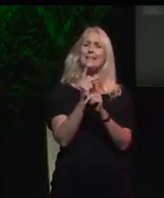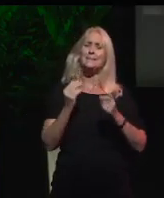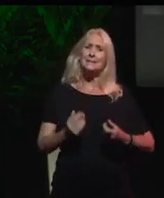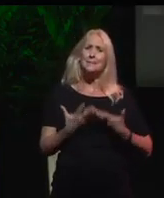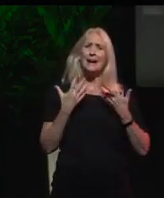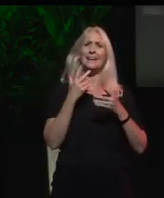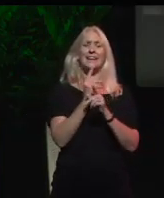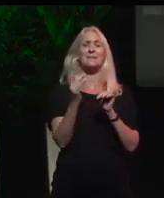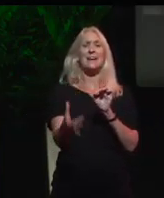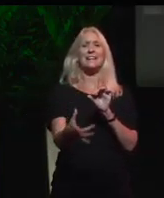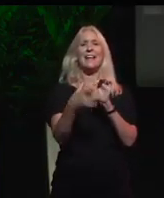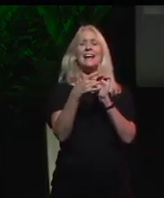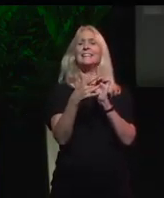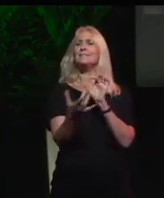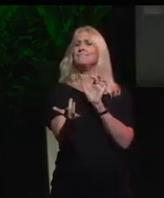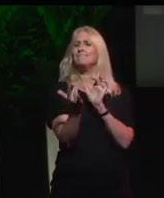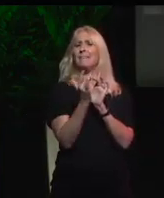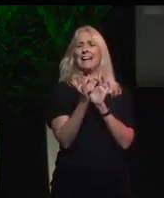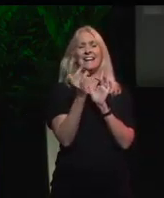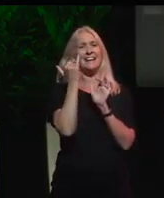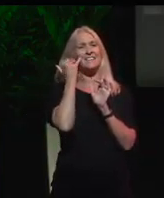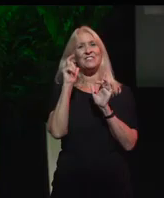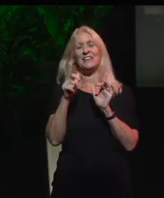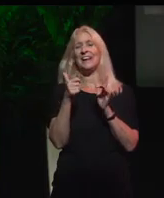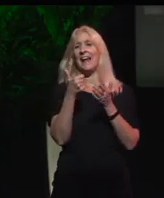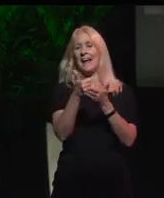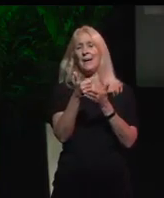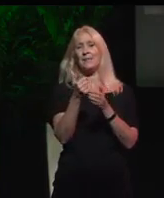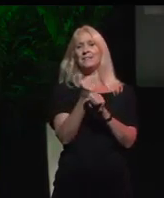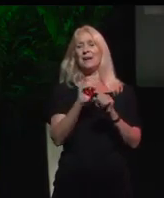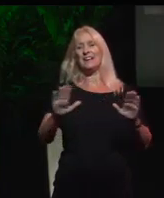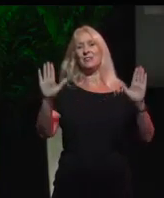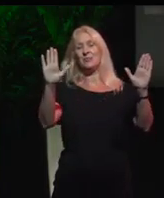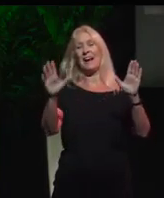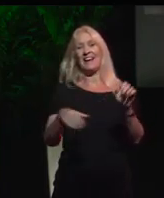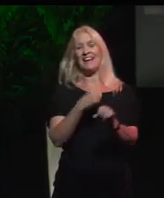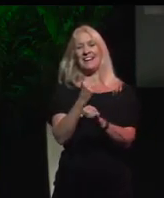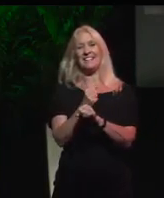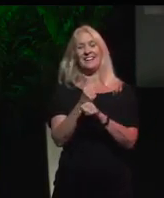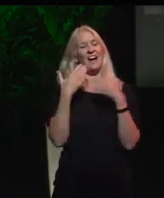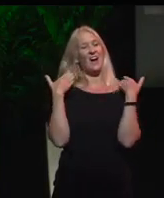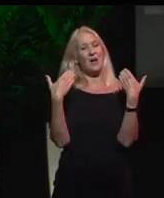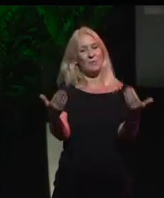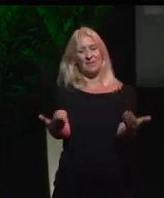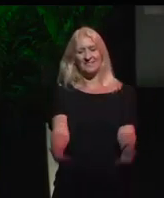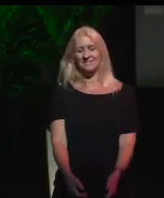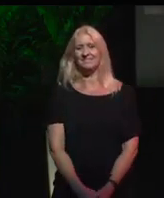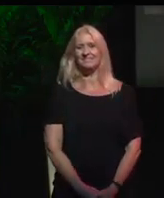connected, and reach out if you need help. Let's make it a great year. Onward.